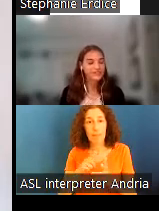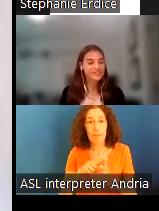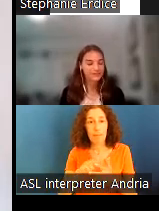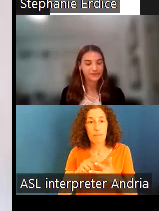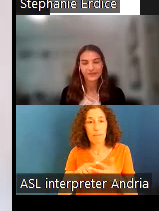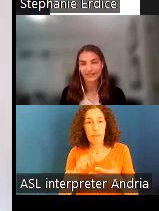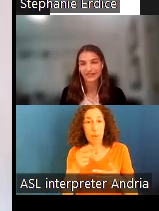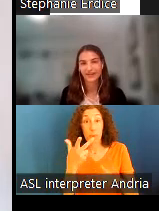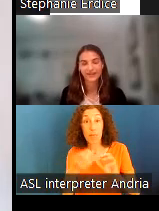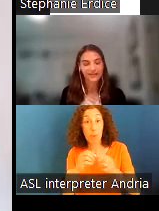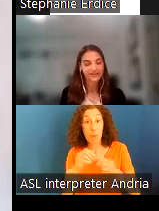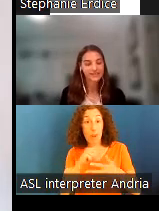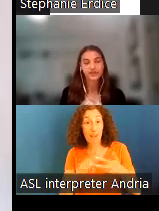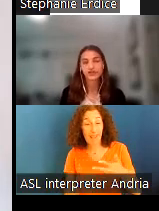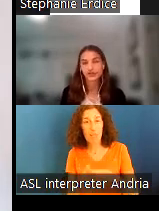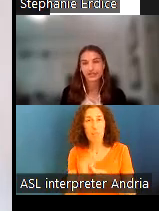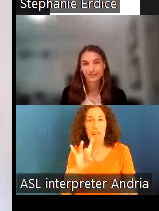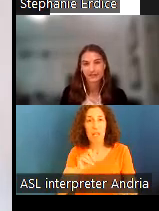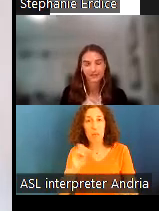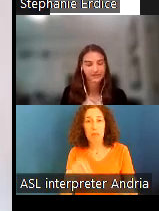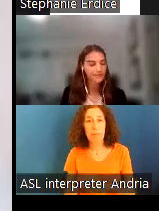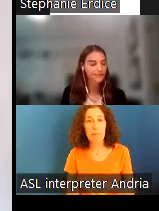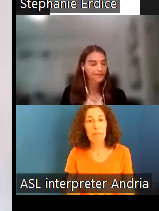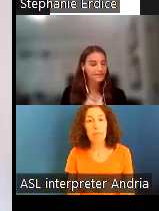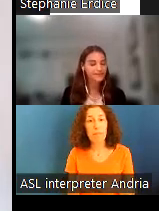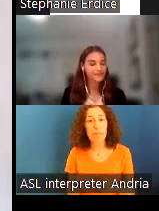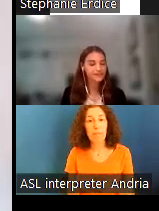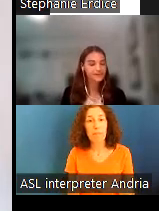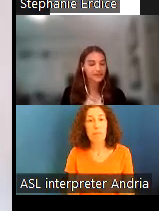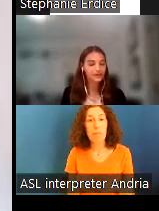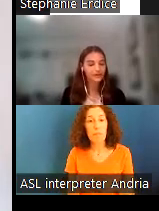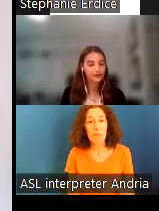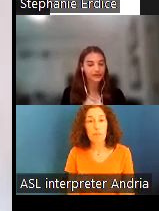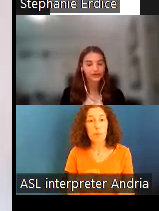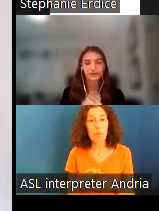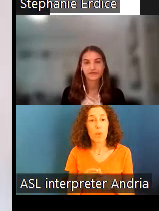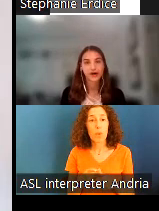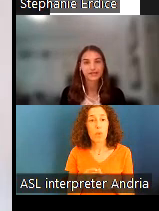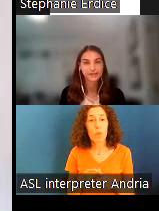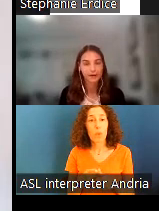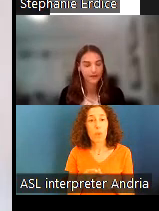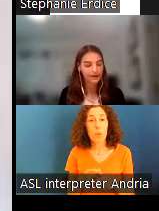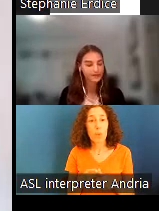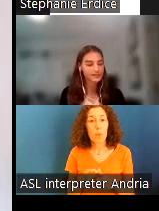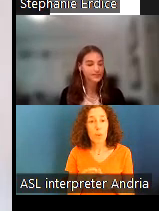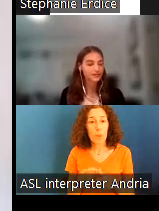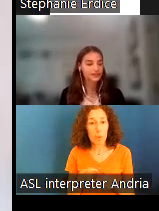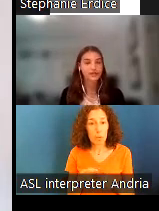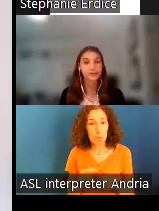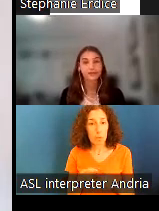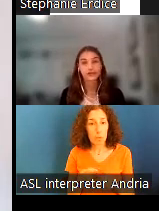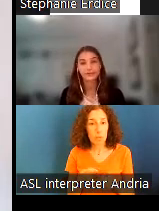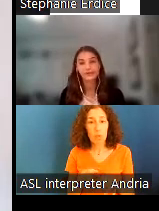the first symptom cluster is intrusion symptoms. These symptoms include intrusive thoughts about